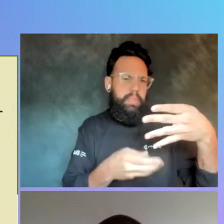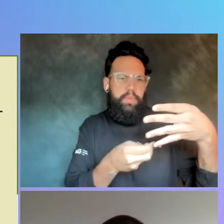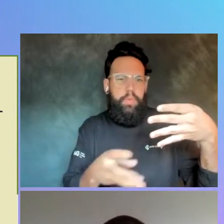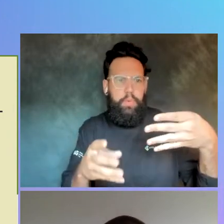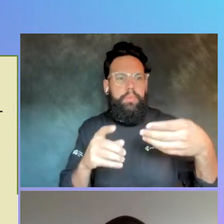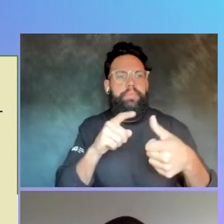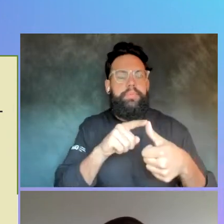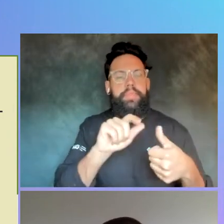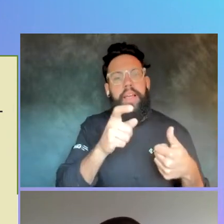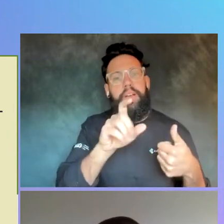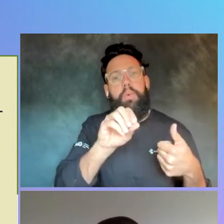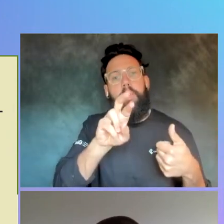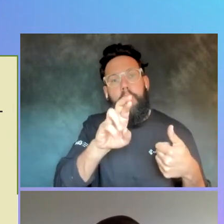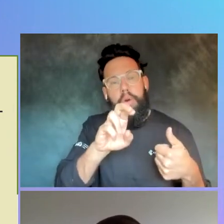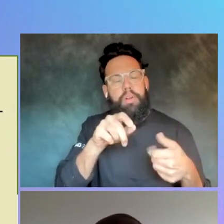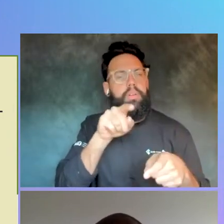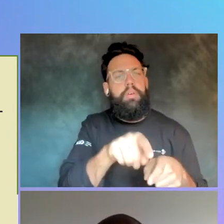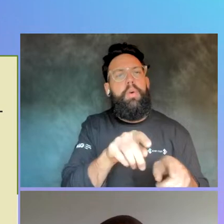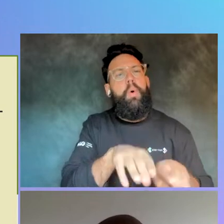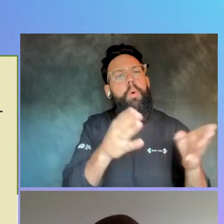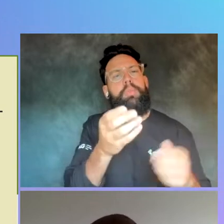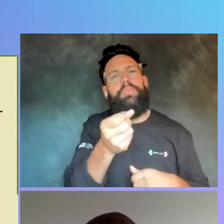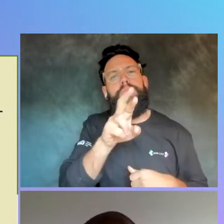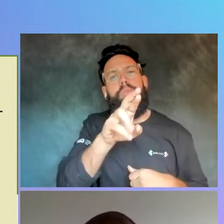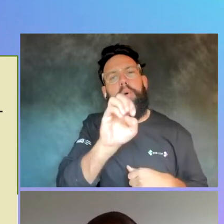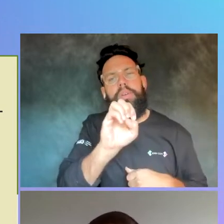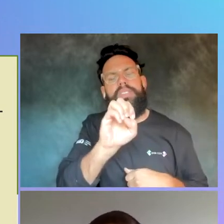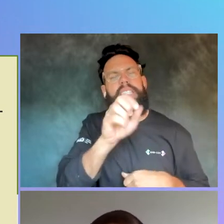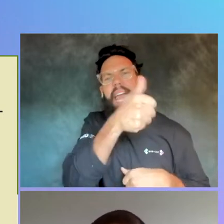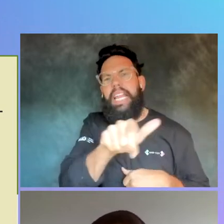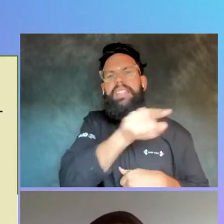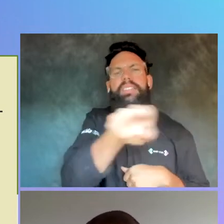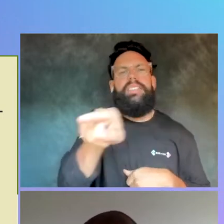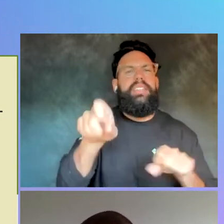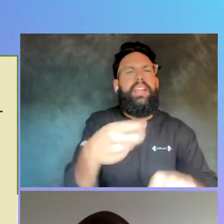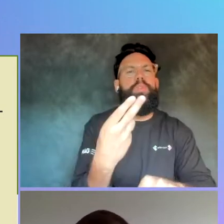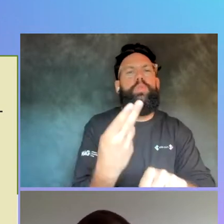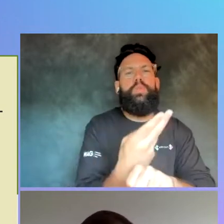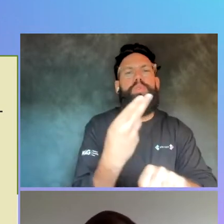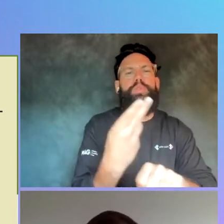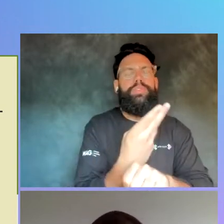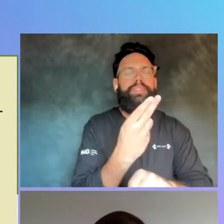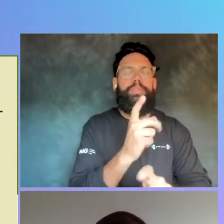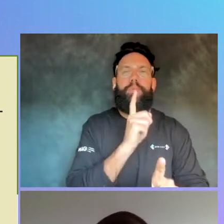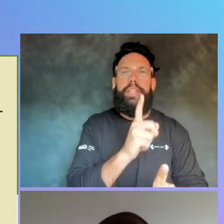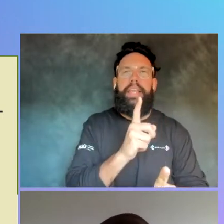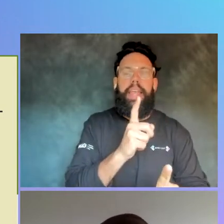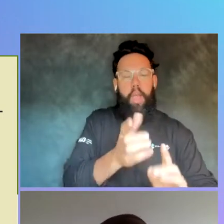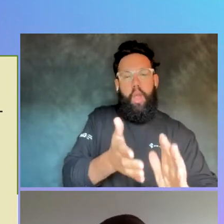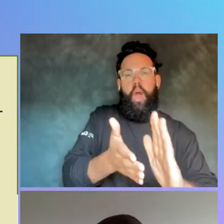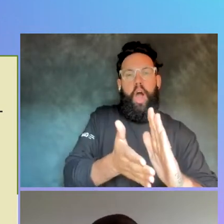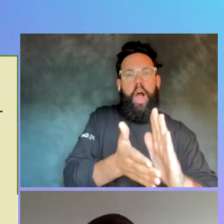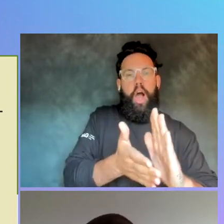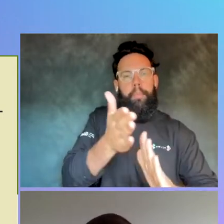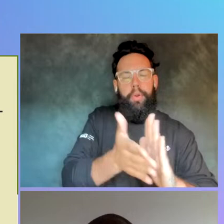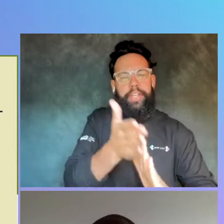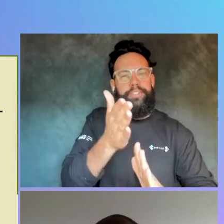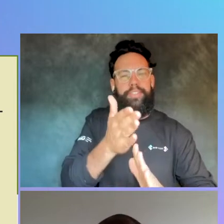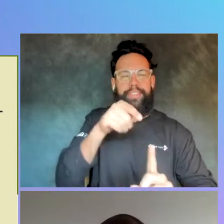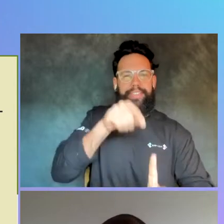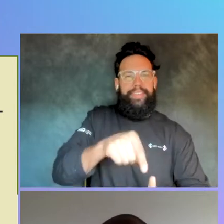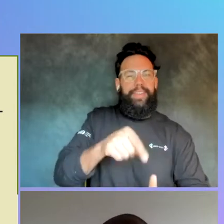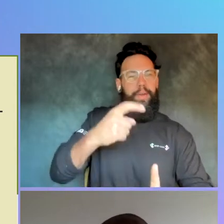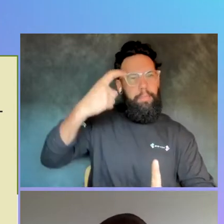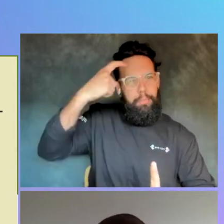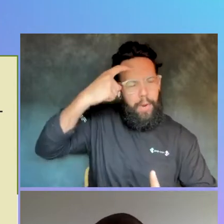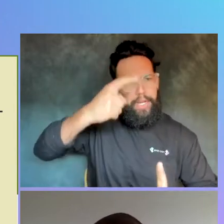accessibility basically brains behind the operation of accessibility testing. This is used in Google's Lighthouse, this